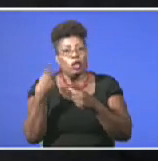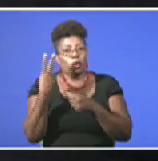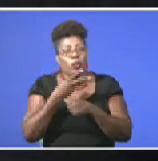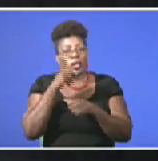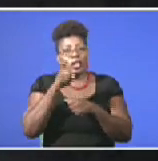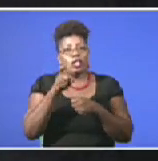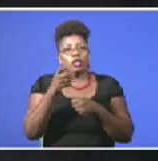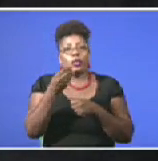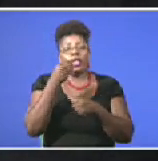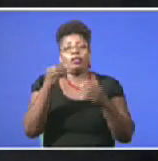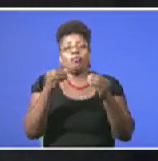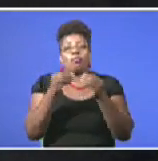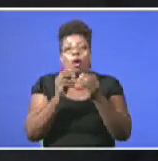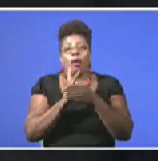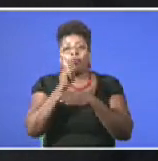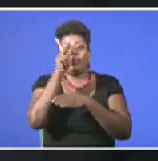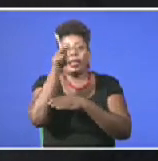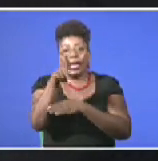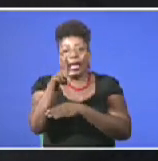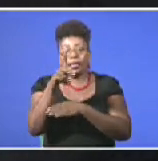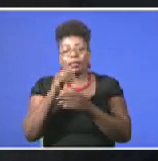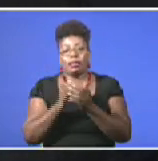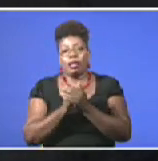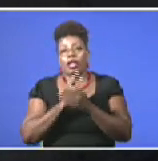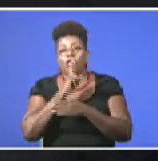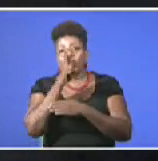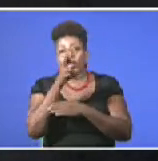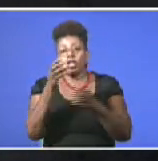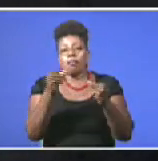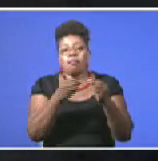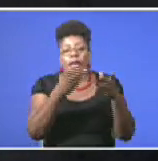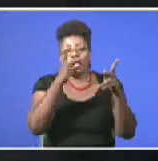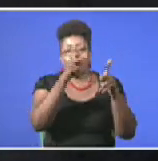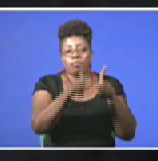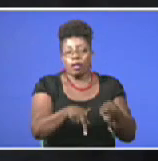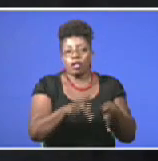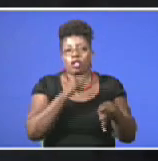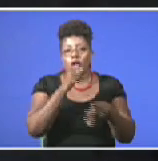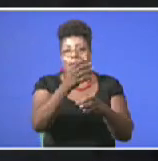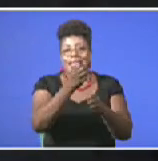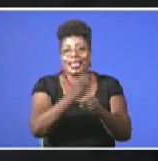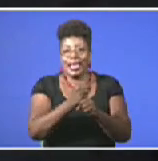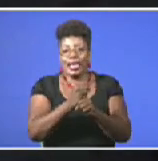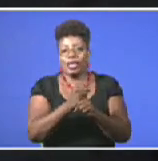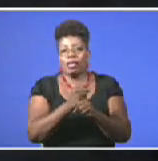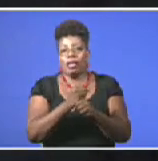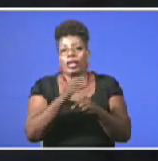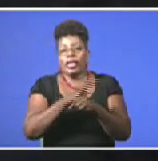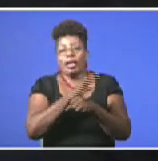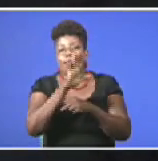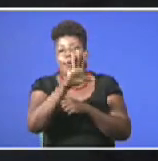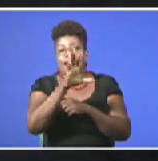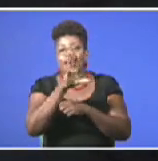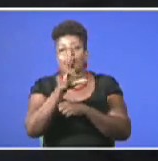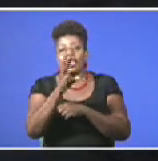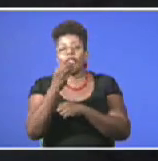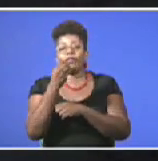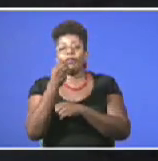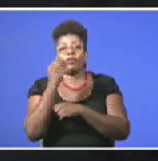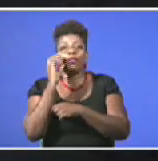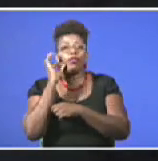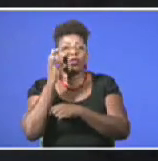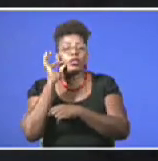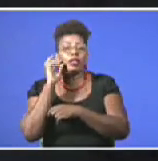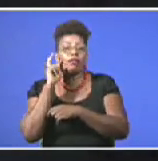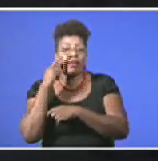to eat more plant-based because the reality is most persons are not getting their, let's say, 5 to 6 servings of fruits and